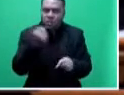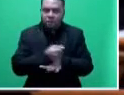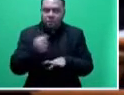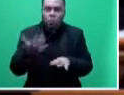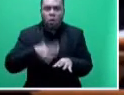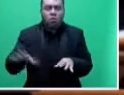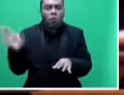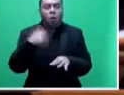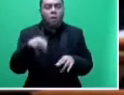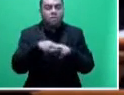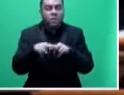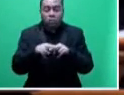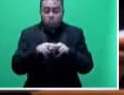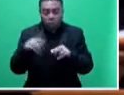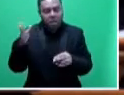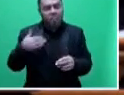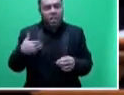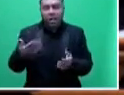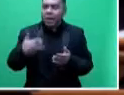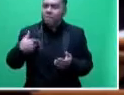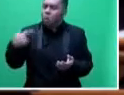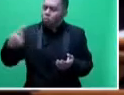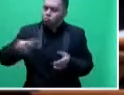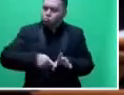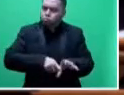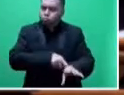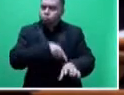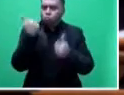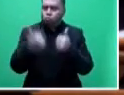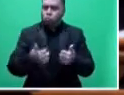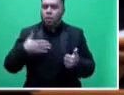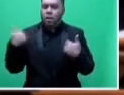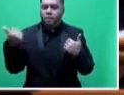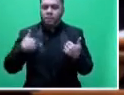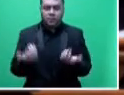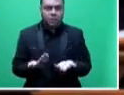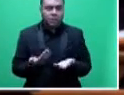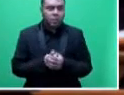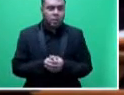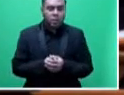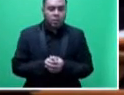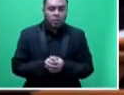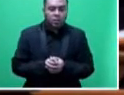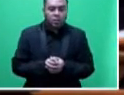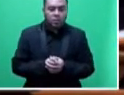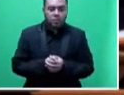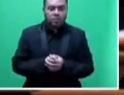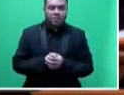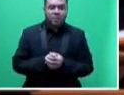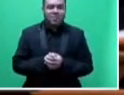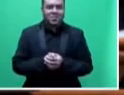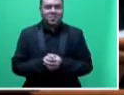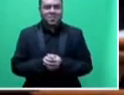all Fijians to be healthy and live a long life. I encourage all Fijians to take advantage of the free medicine and health care that you are